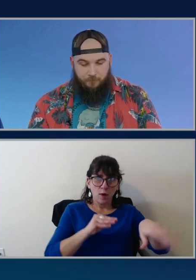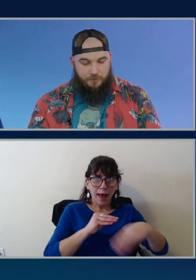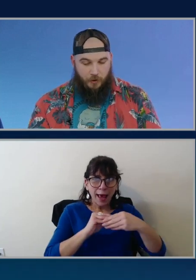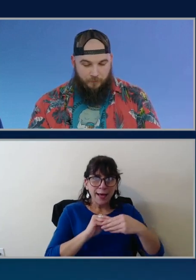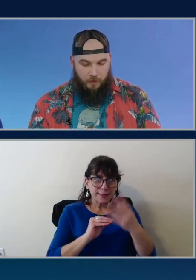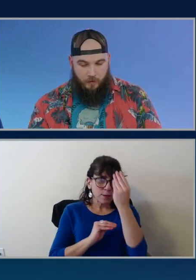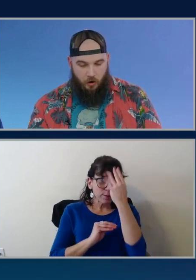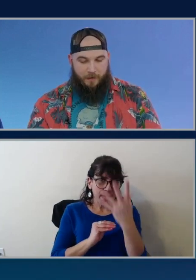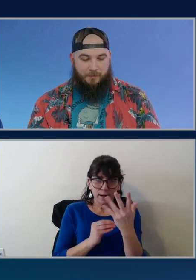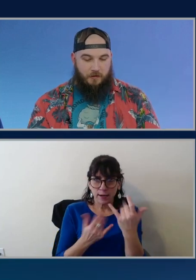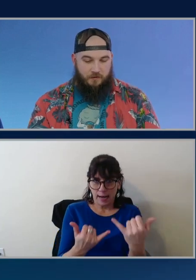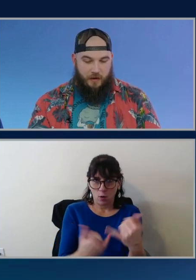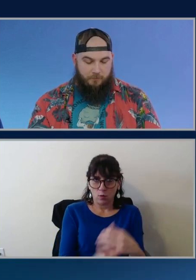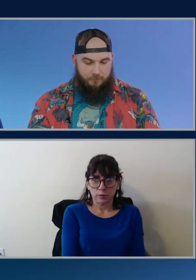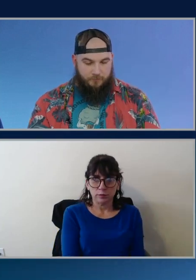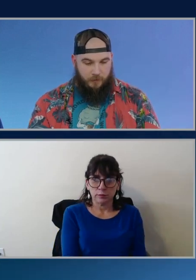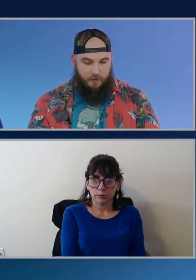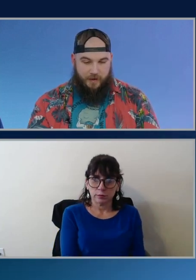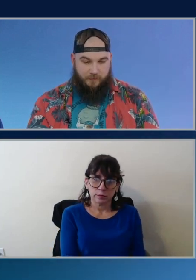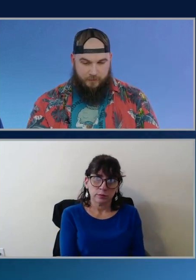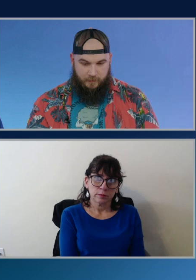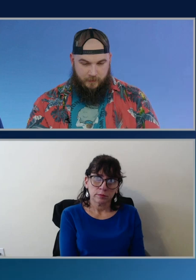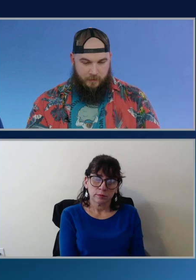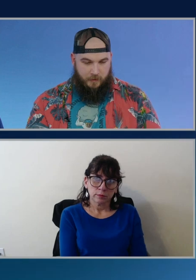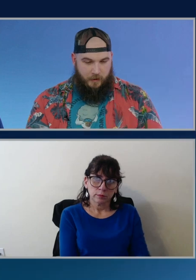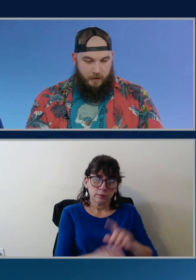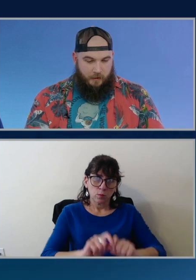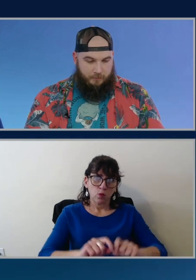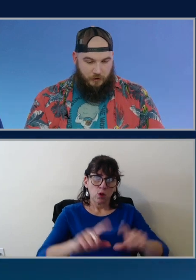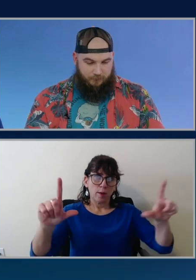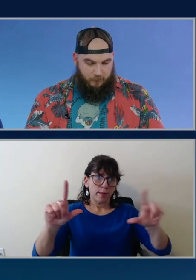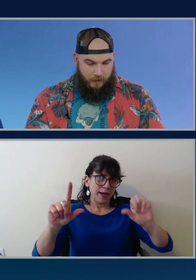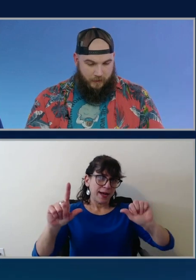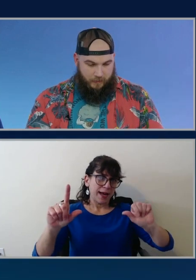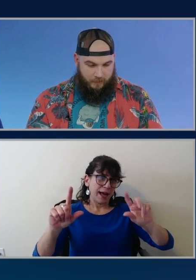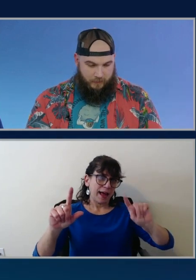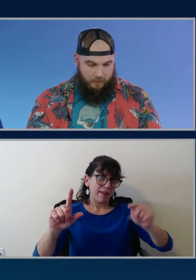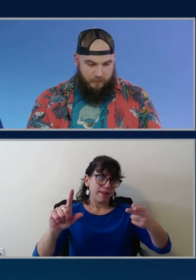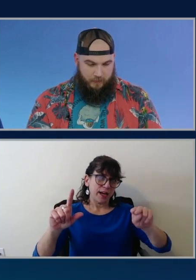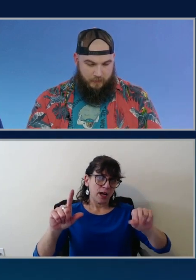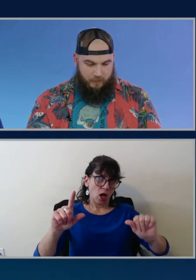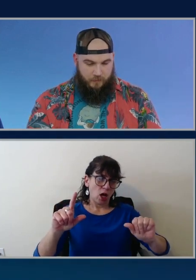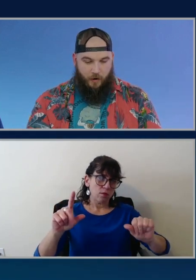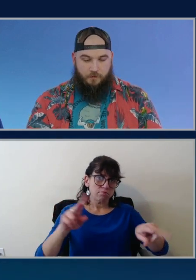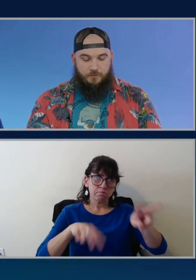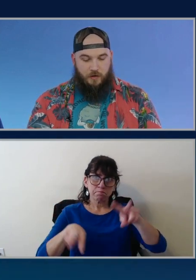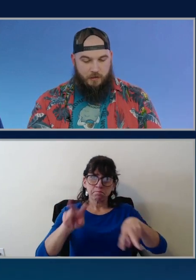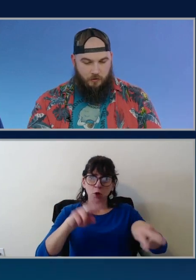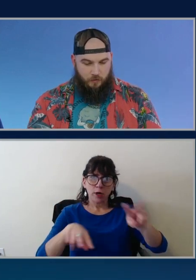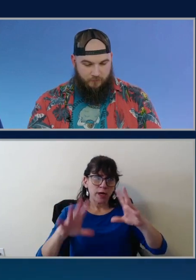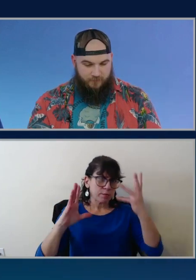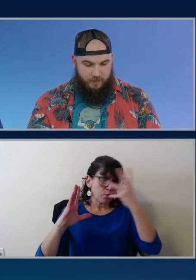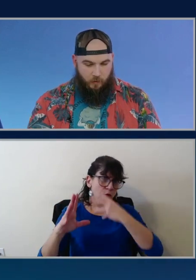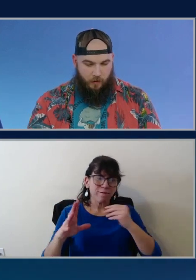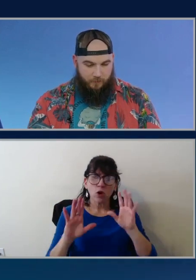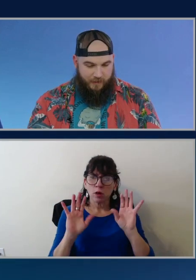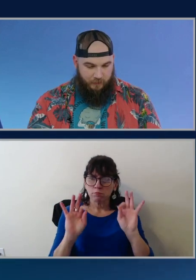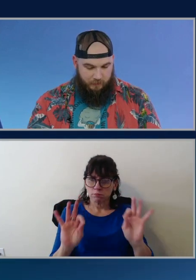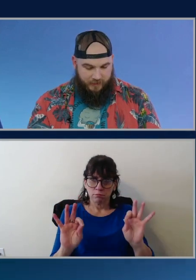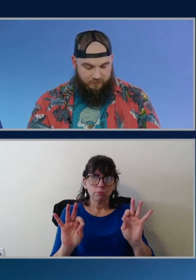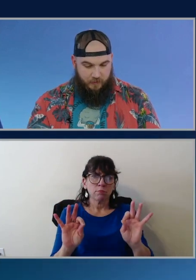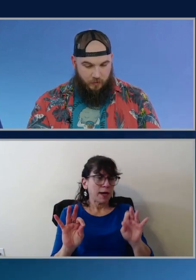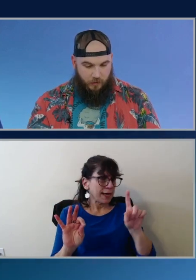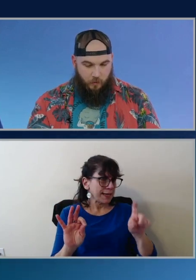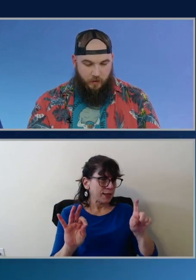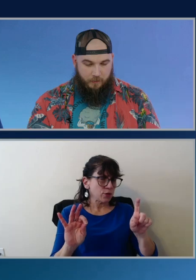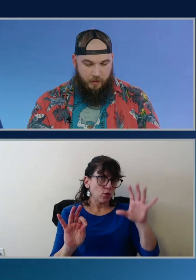environment. So open Amazon Athena, look at that. Beautiful. Right, so I need to go and find a query. I have a